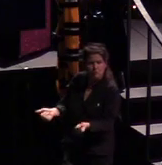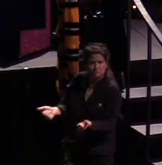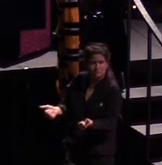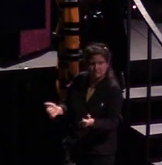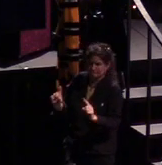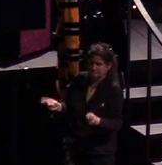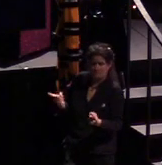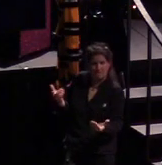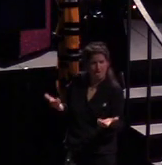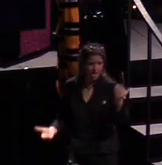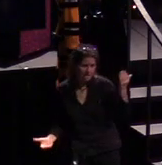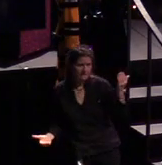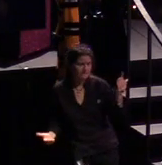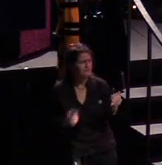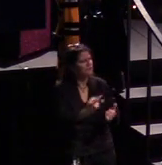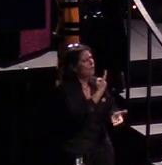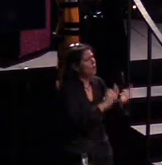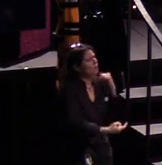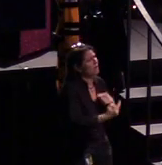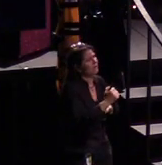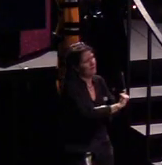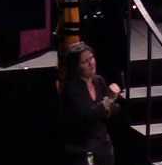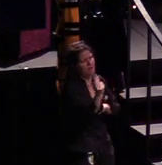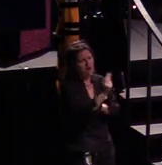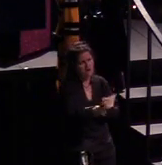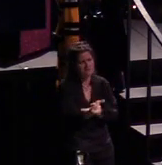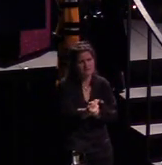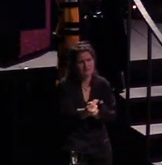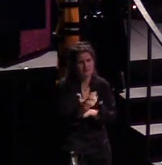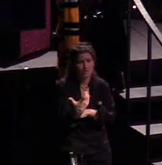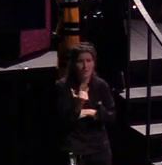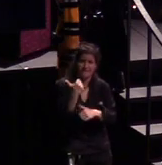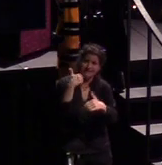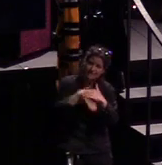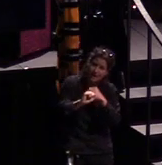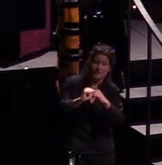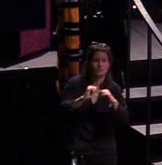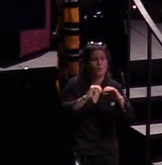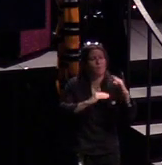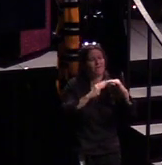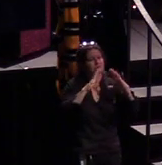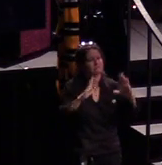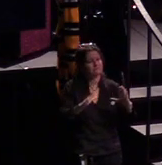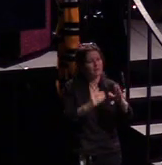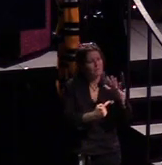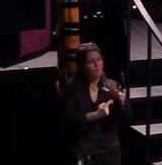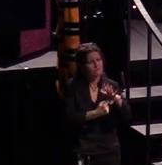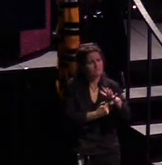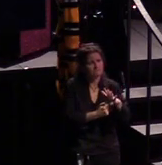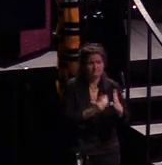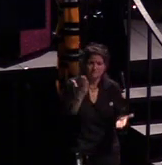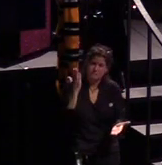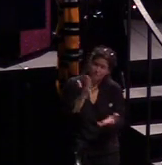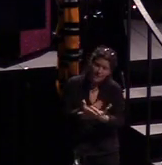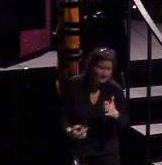not just the artists you artists you have in your buildings that matter whiskey it's essential that